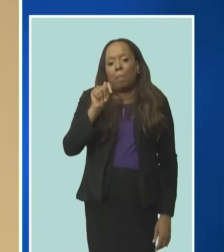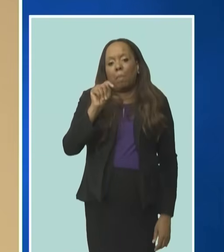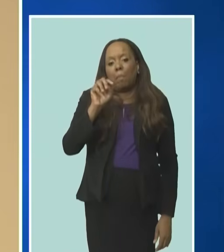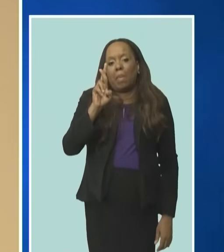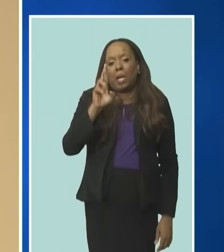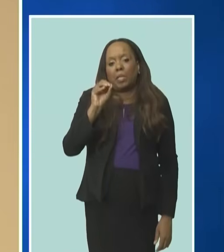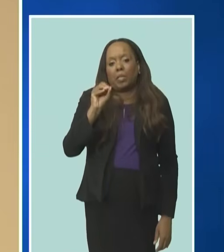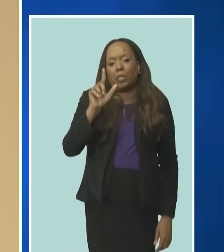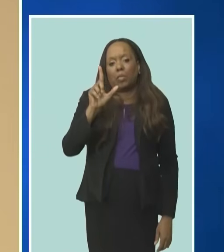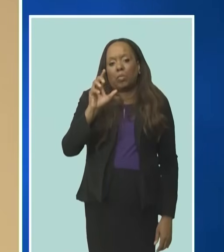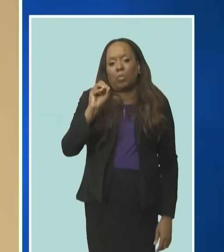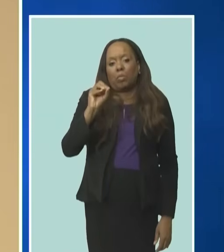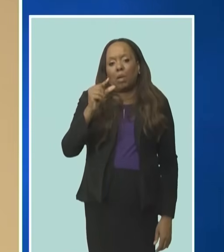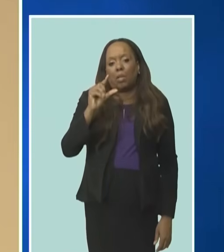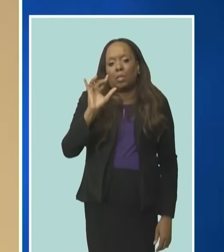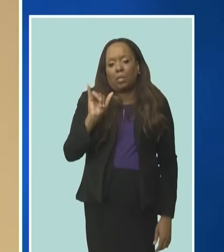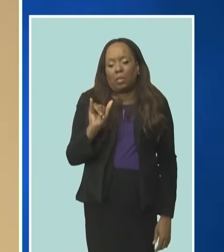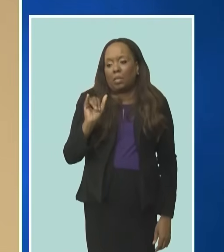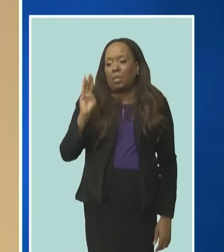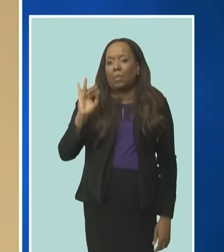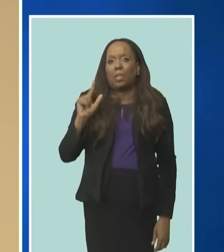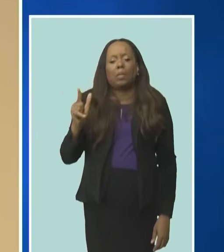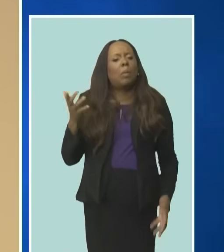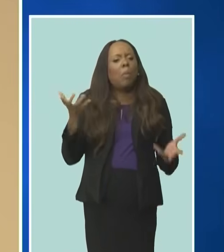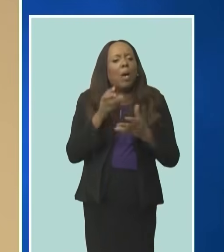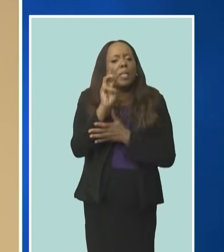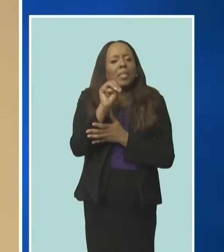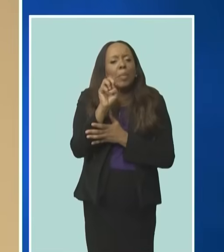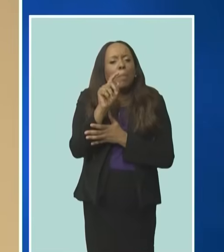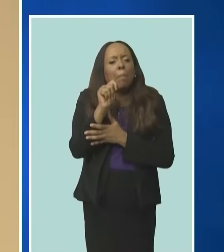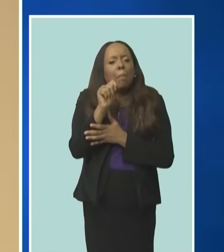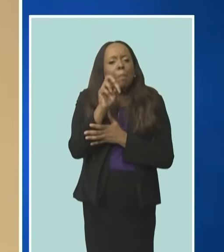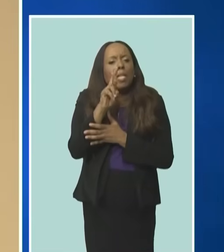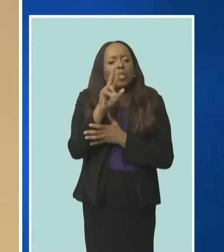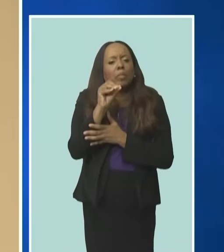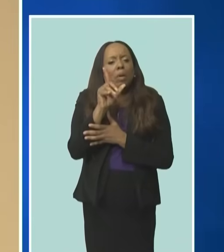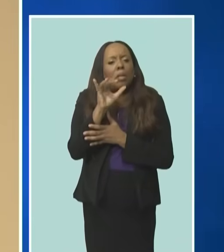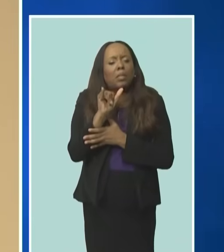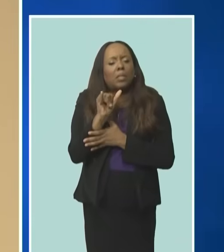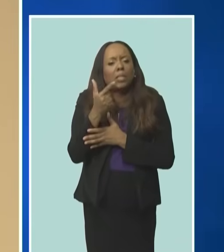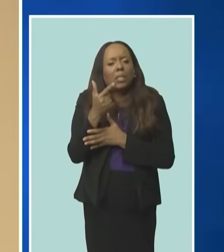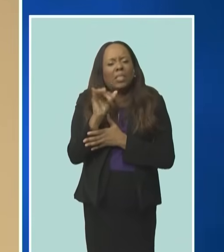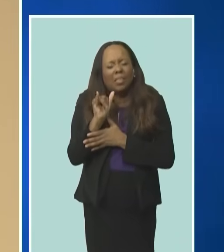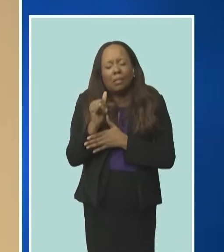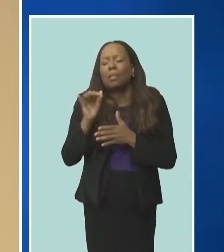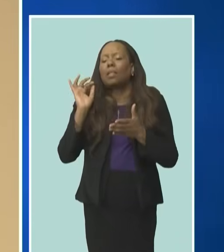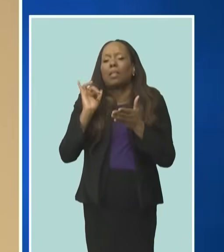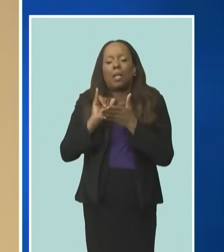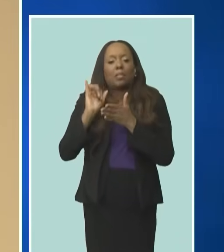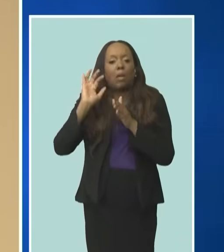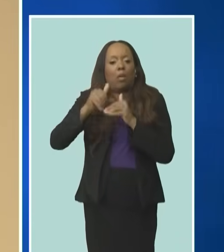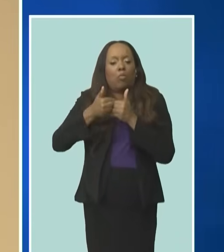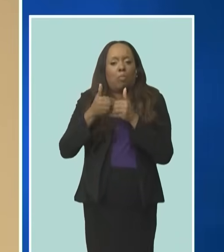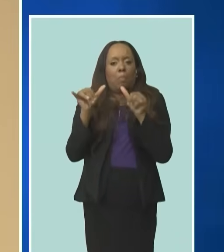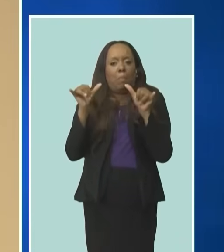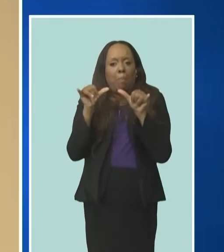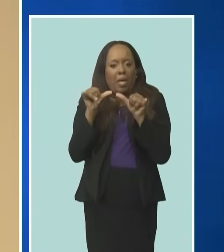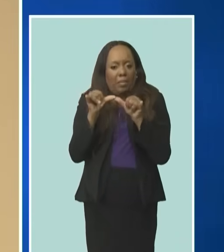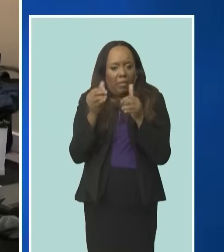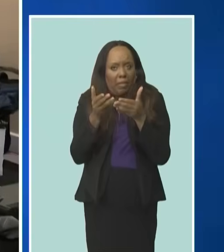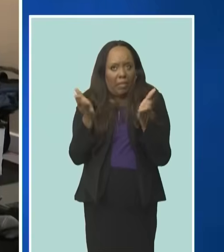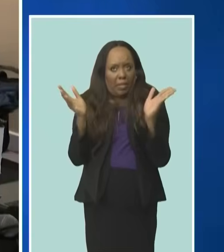As many of you are aware, metrology, the science of measurement, is advancing rapidly all around the